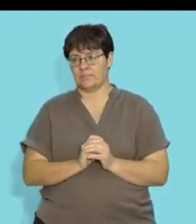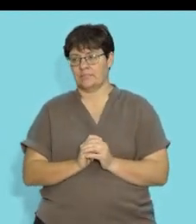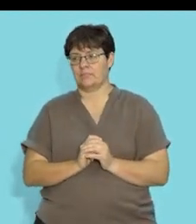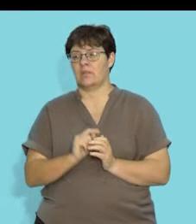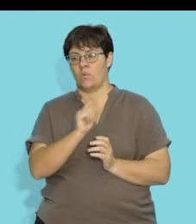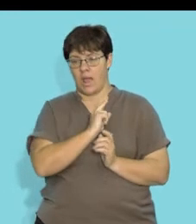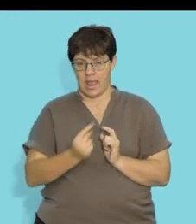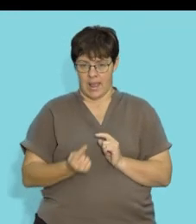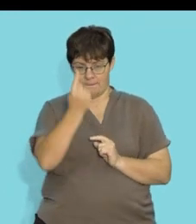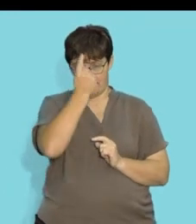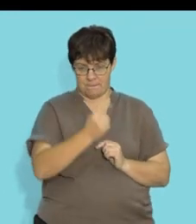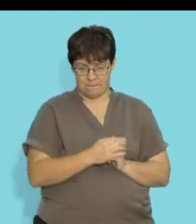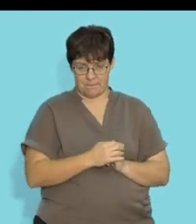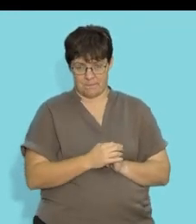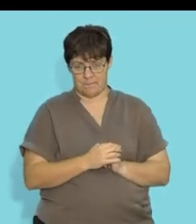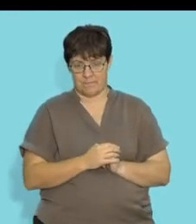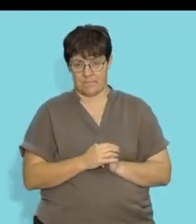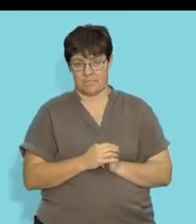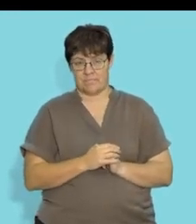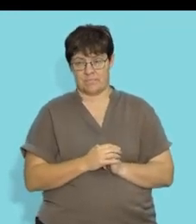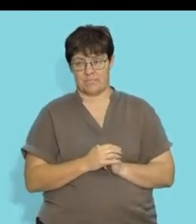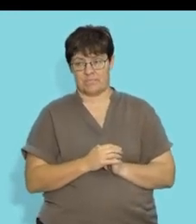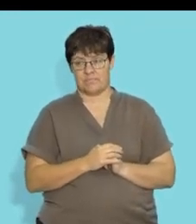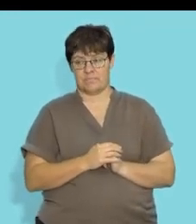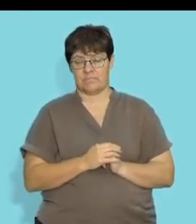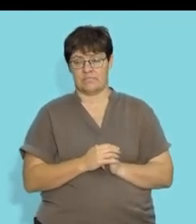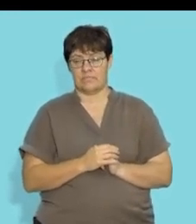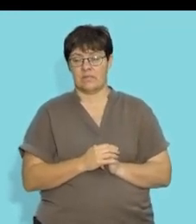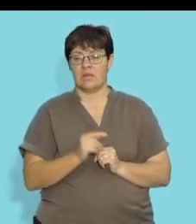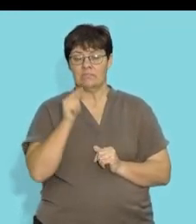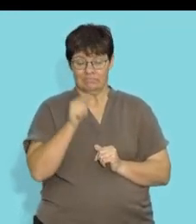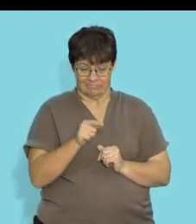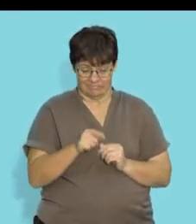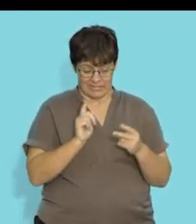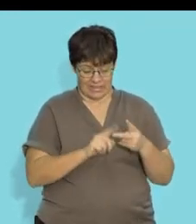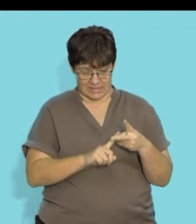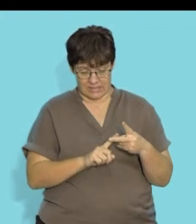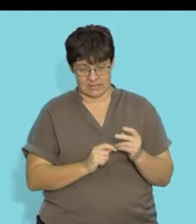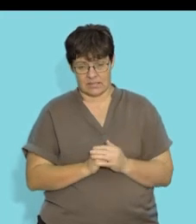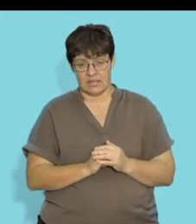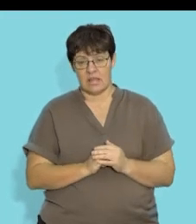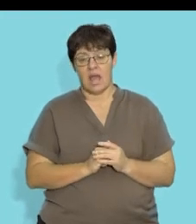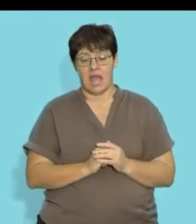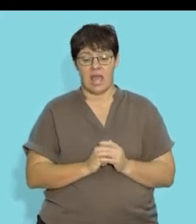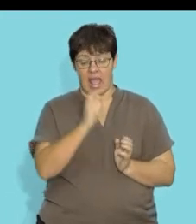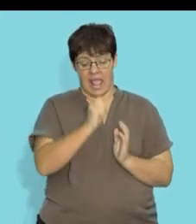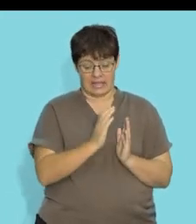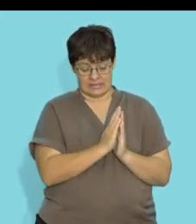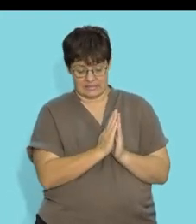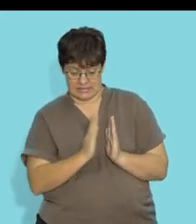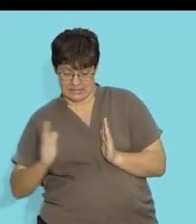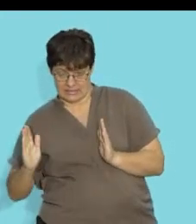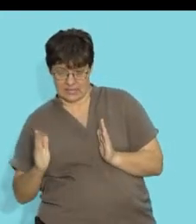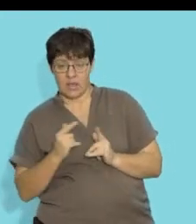increasing here. You can see, because it is going up, right? This is also increasing. And then with this one, as x